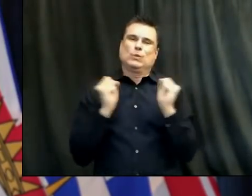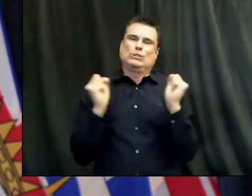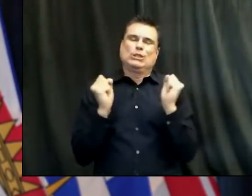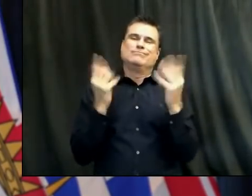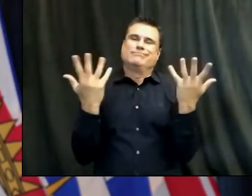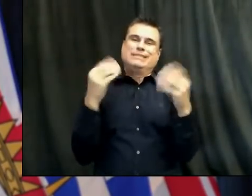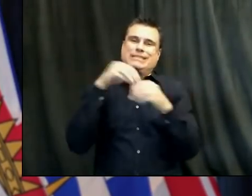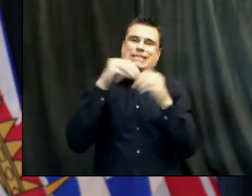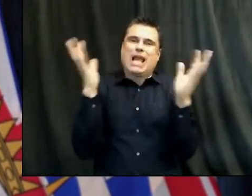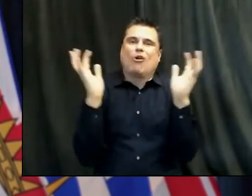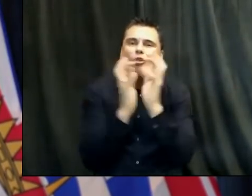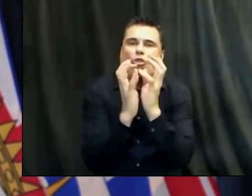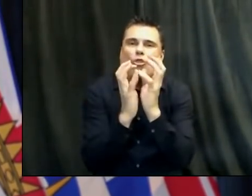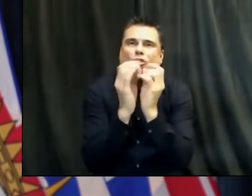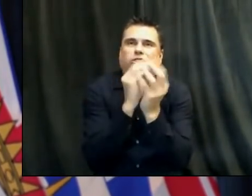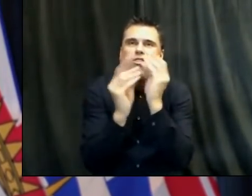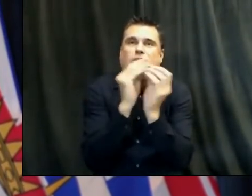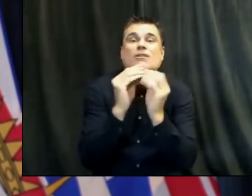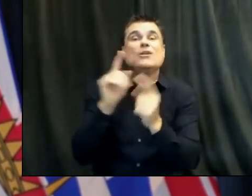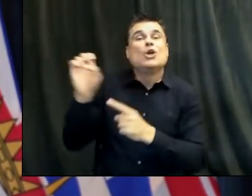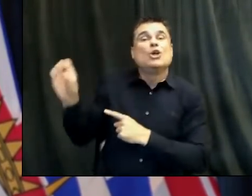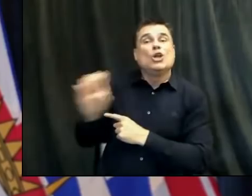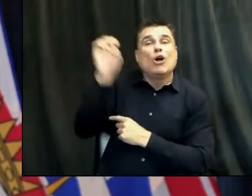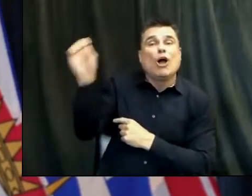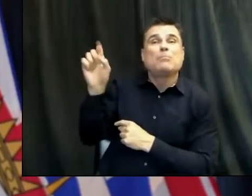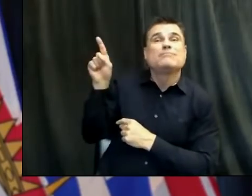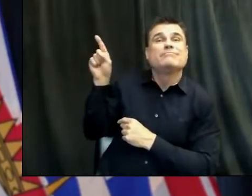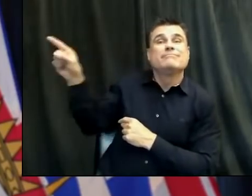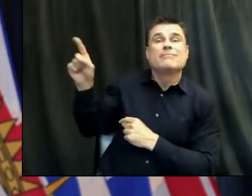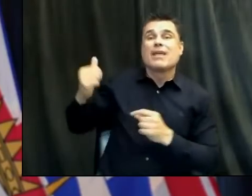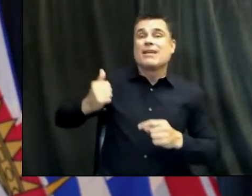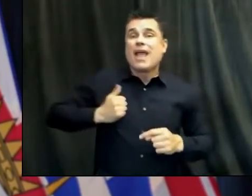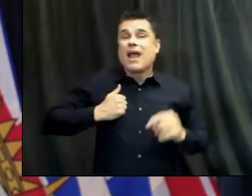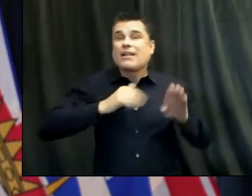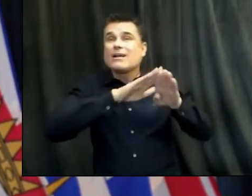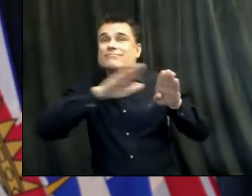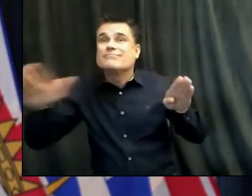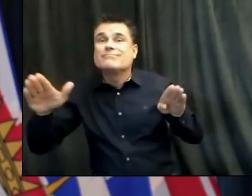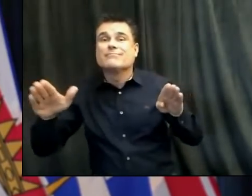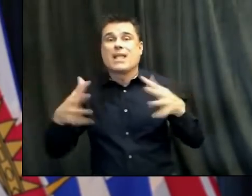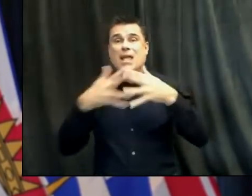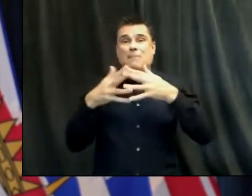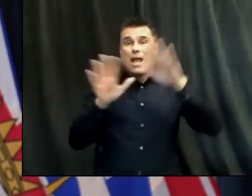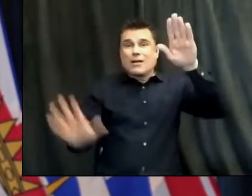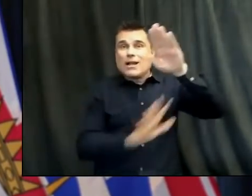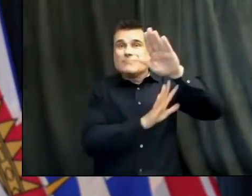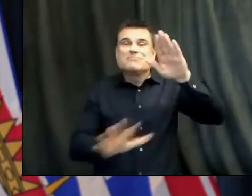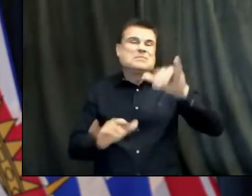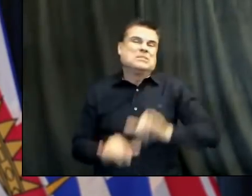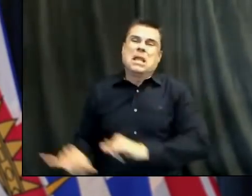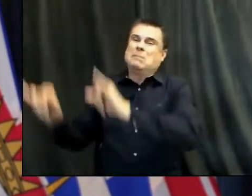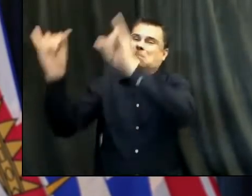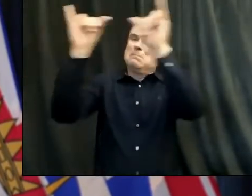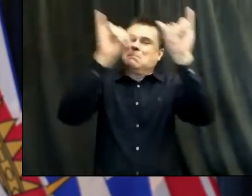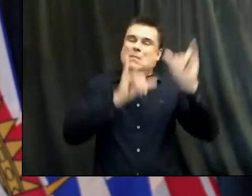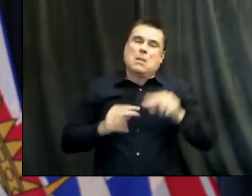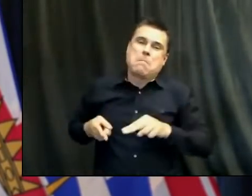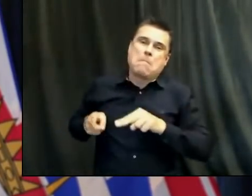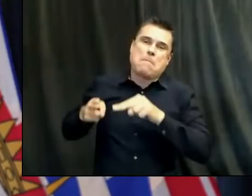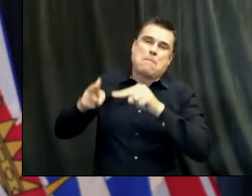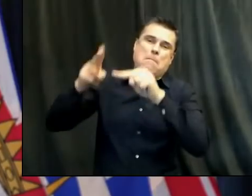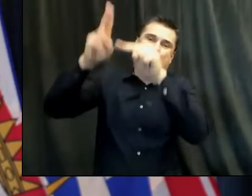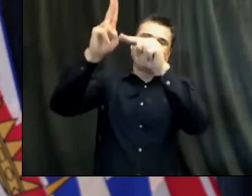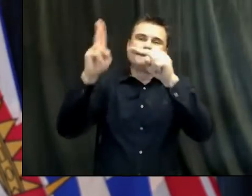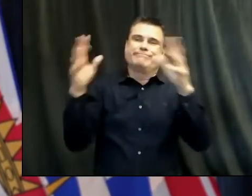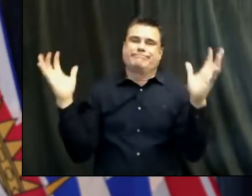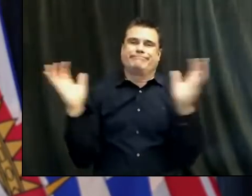we know, we've seen it around the world, that we seem to be holding our own. And then it was almost like a switch where we start to get rapid increase